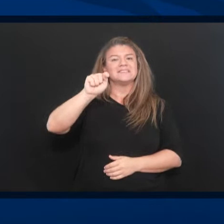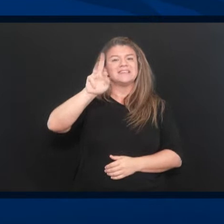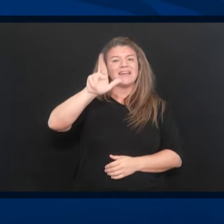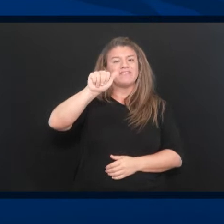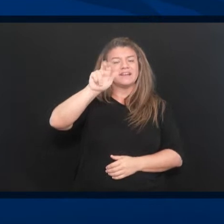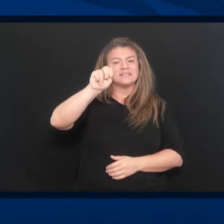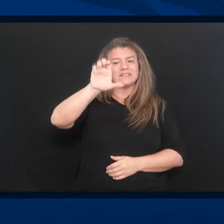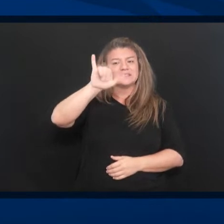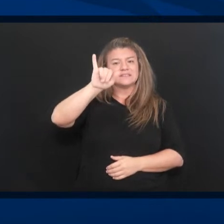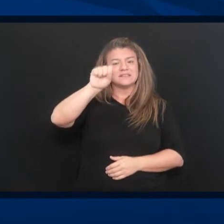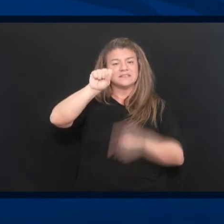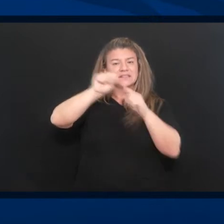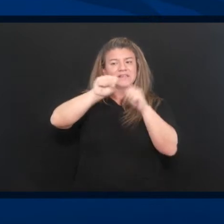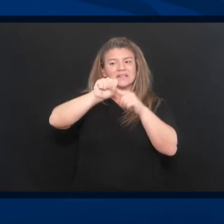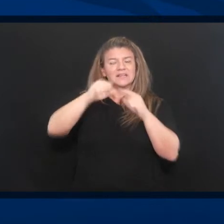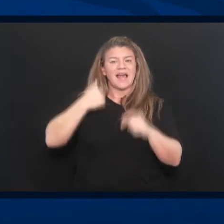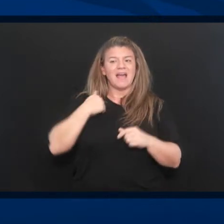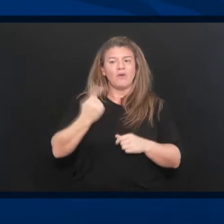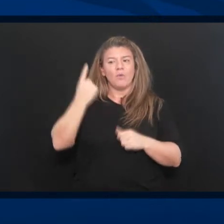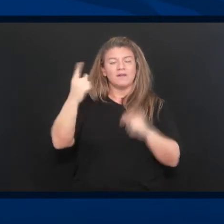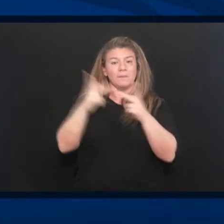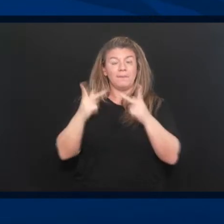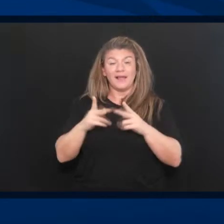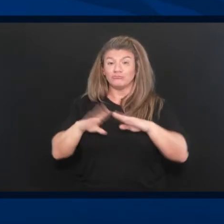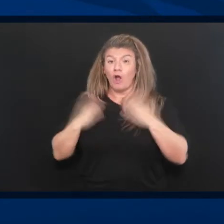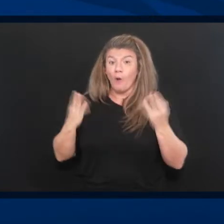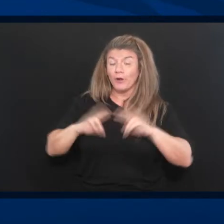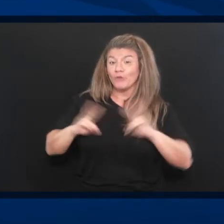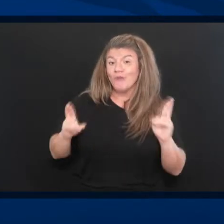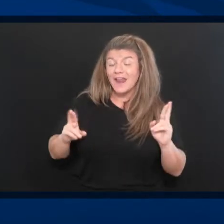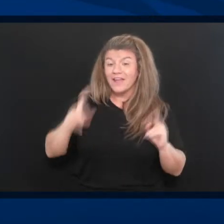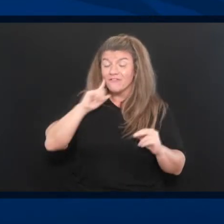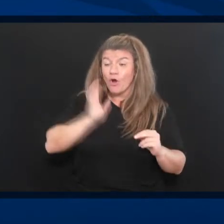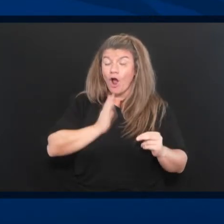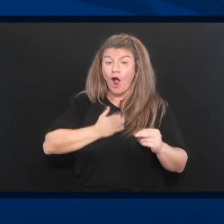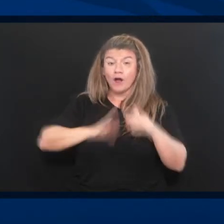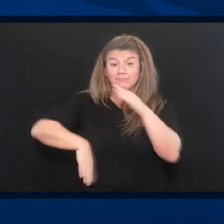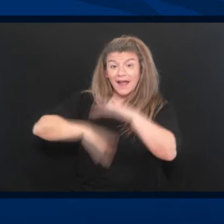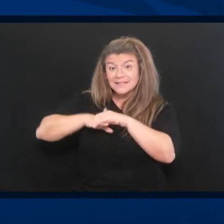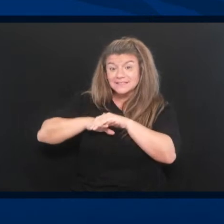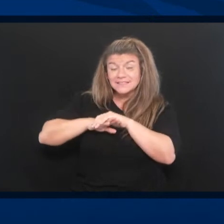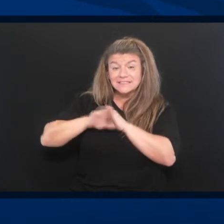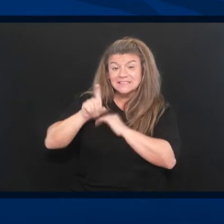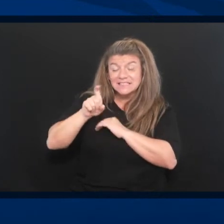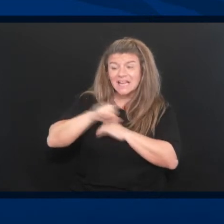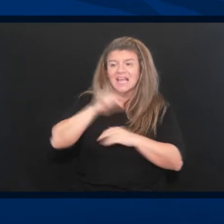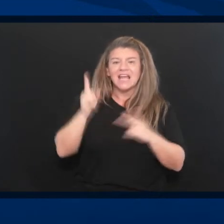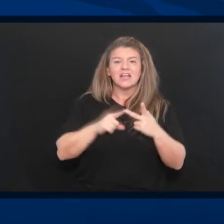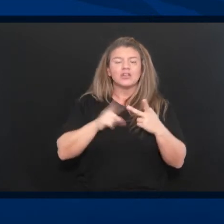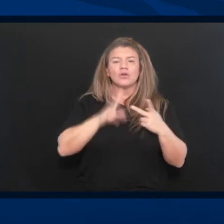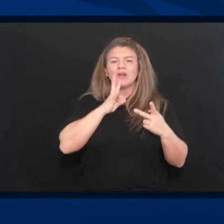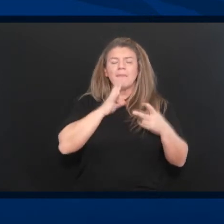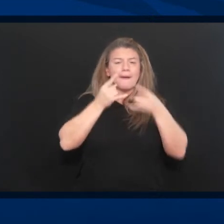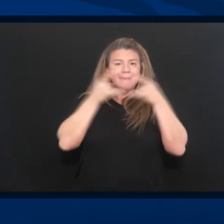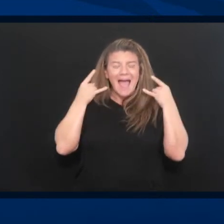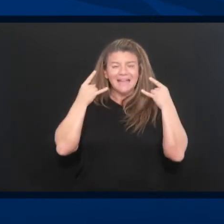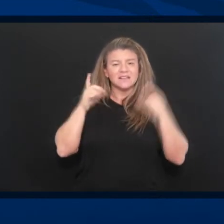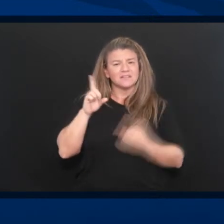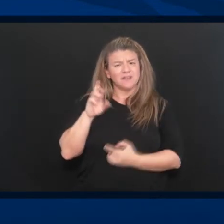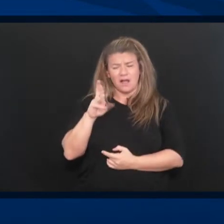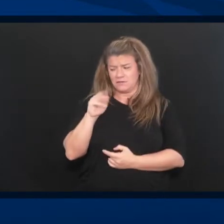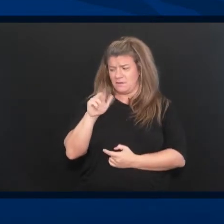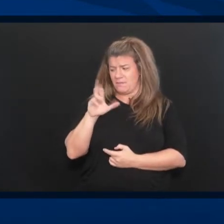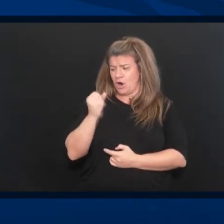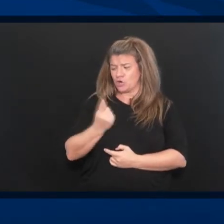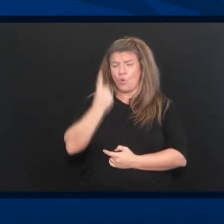least warming the place up just in case, or cooling it down, as the case may be. And when you talk about masks from Dr. Marsh, one of the big